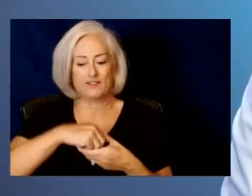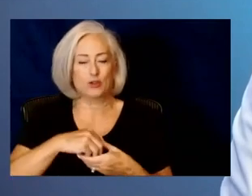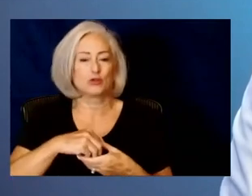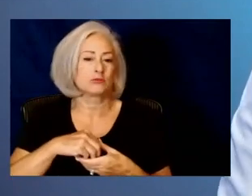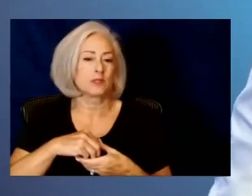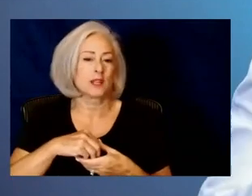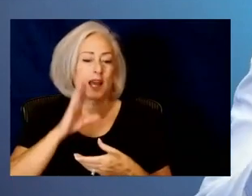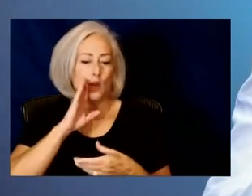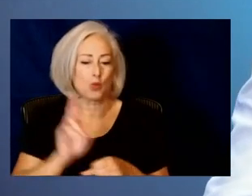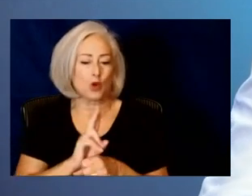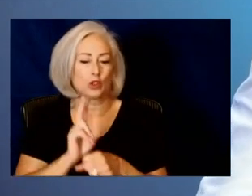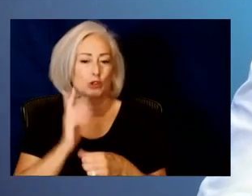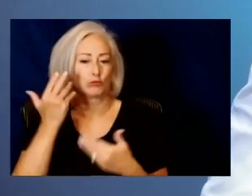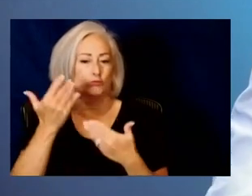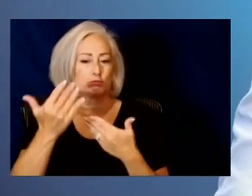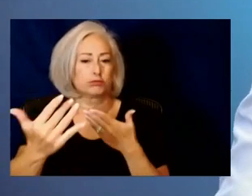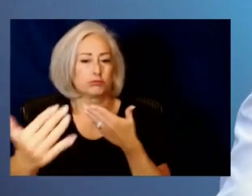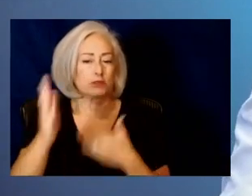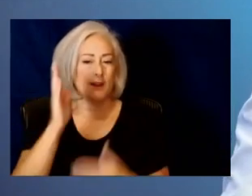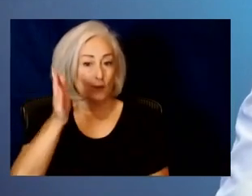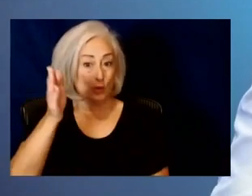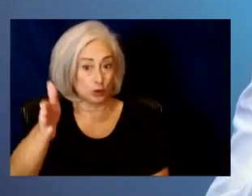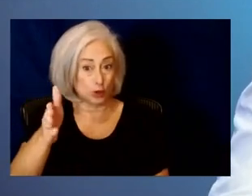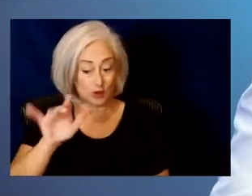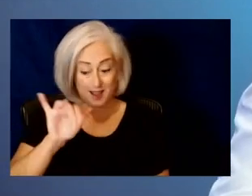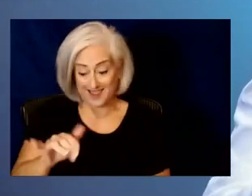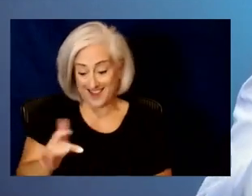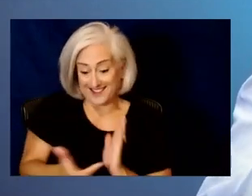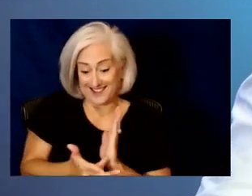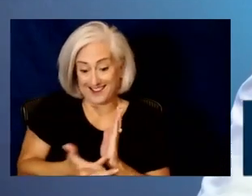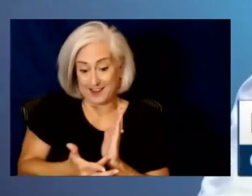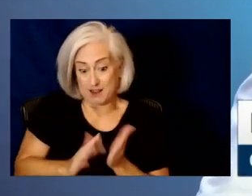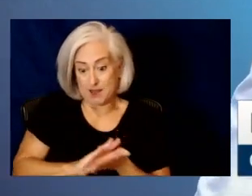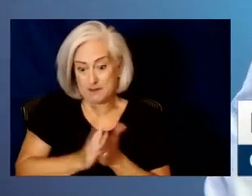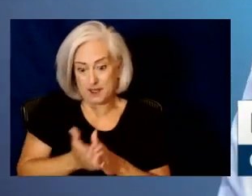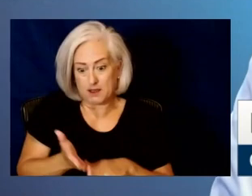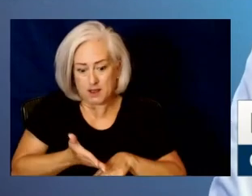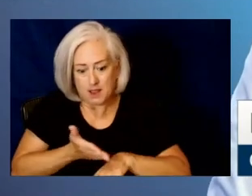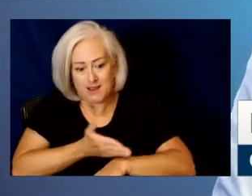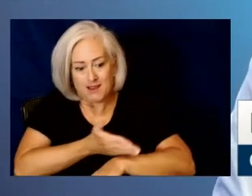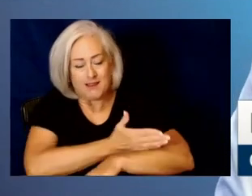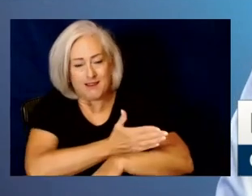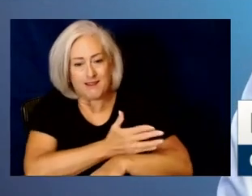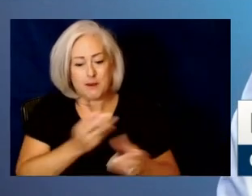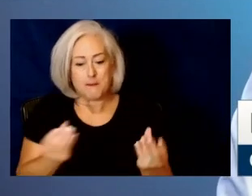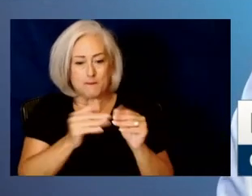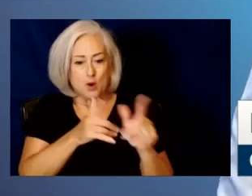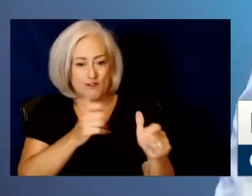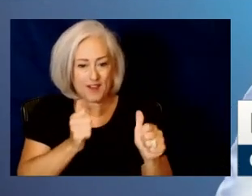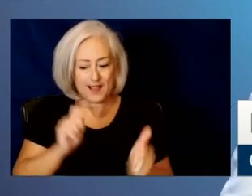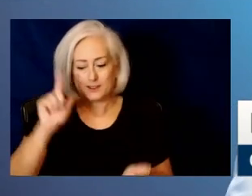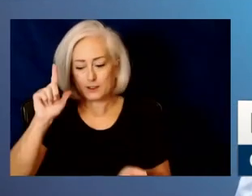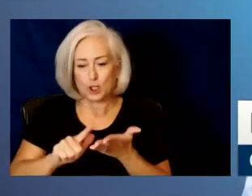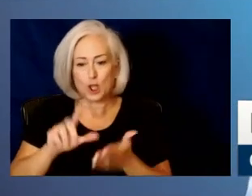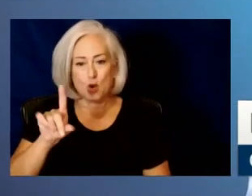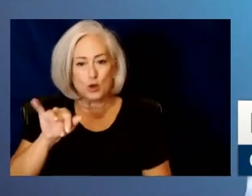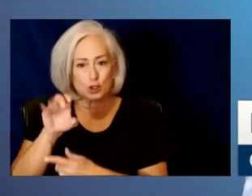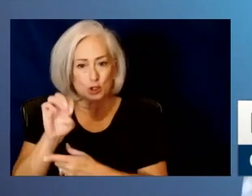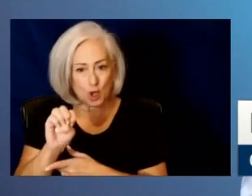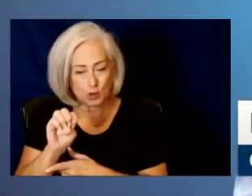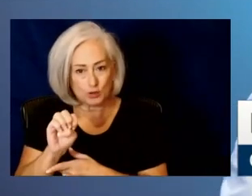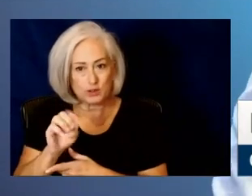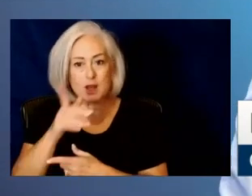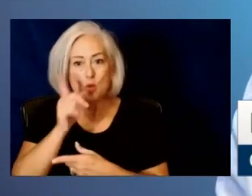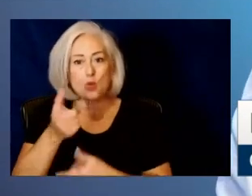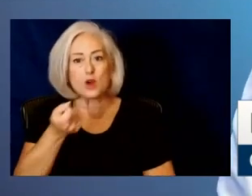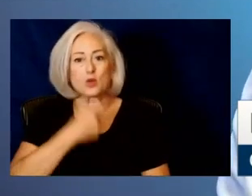We believe as this technology gets better and better, faster, lower doses of radiation, it will replace the